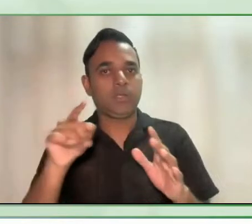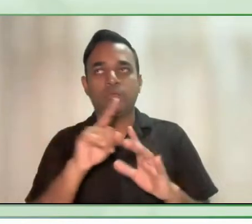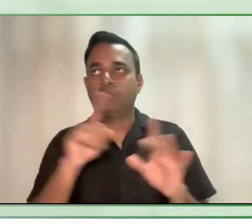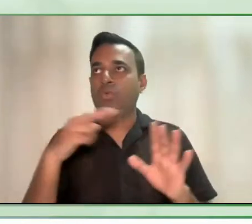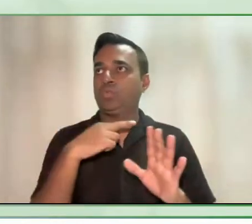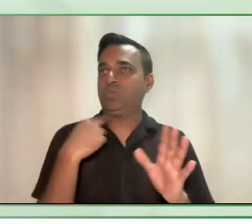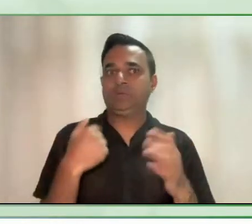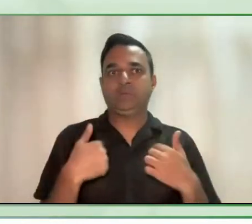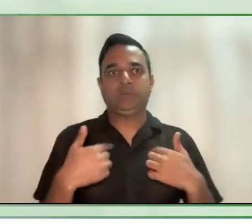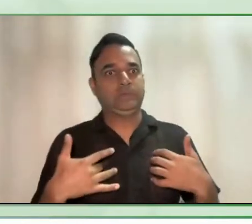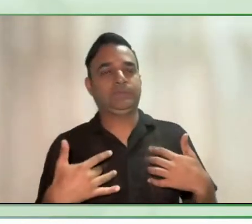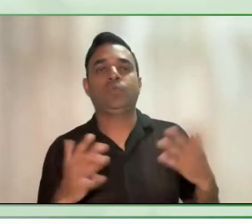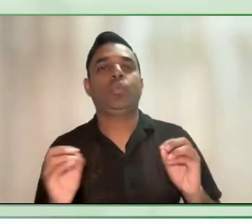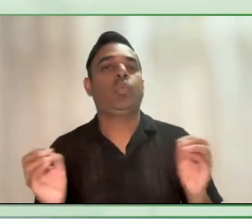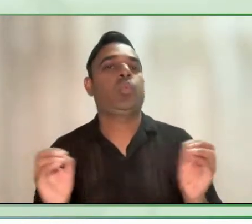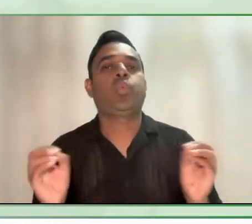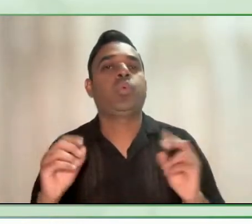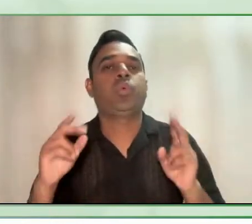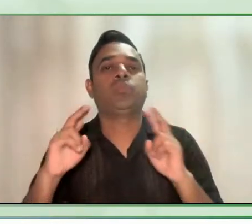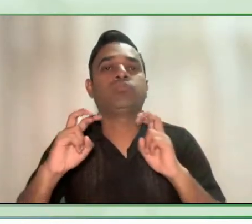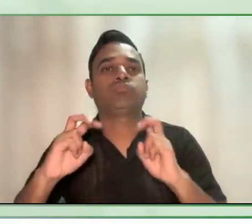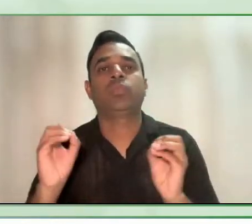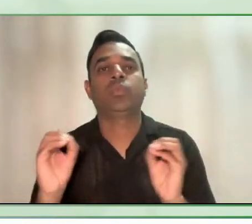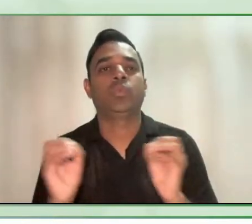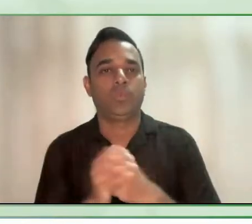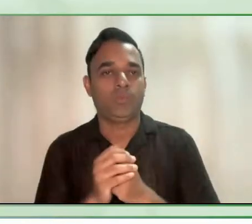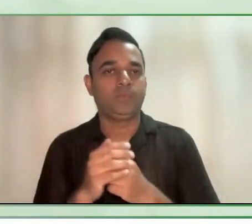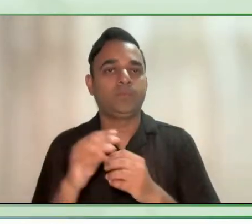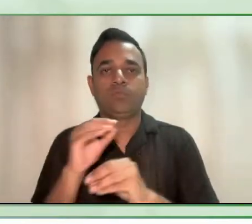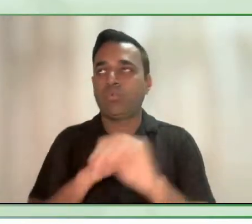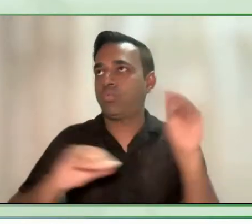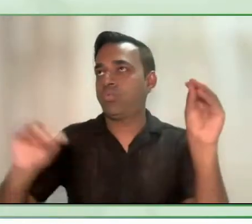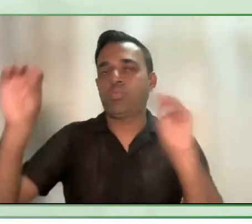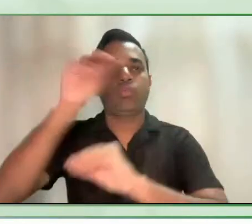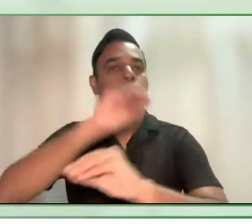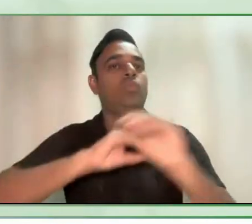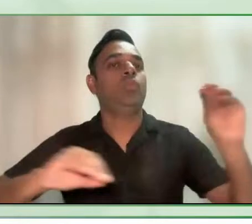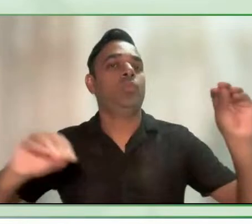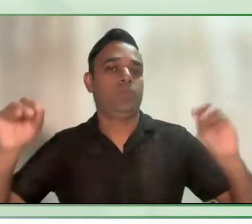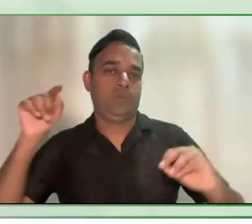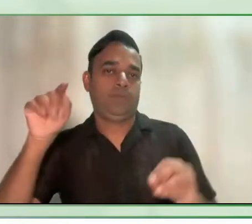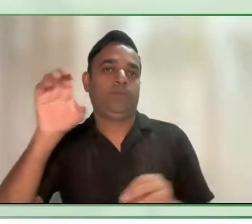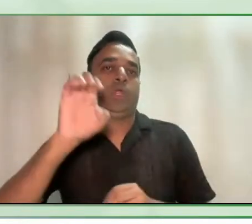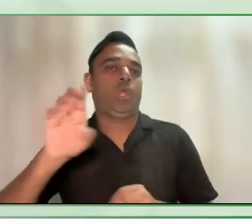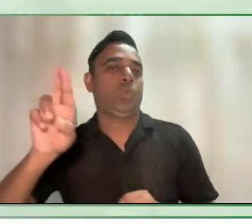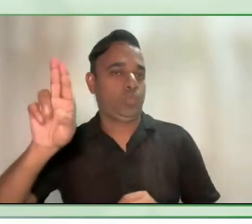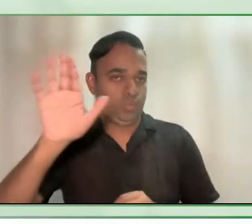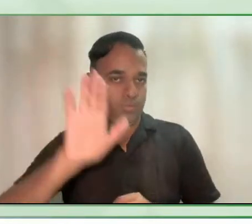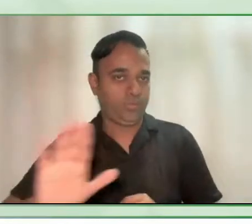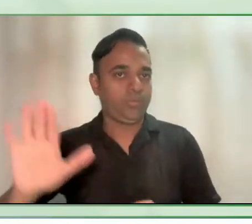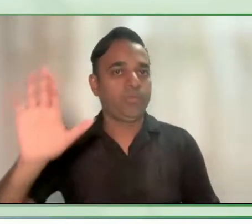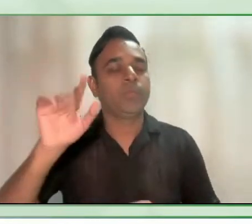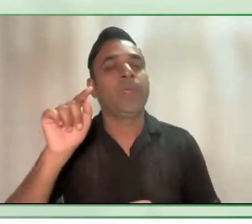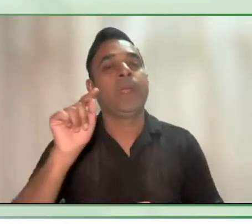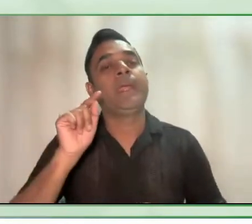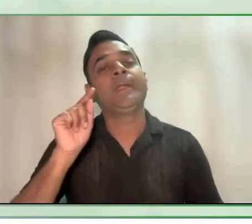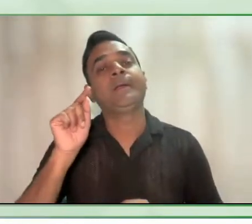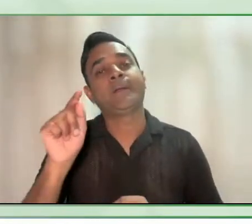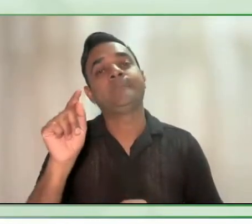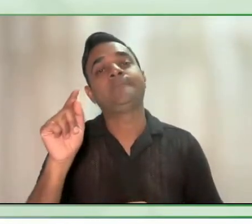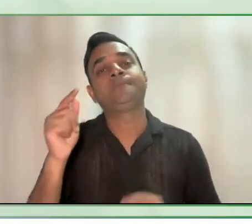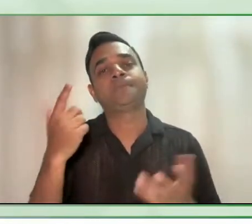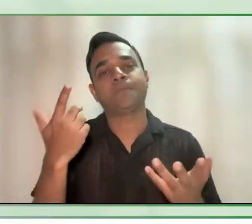Vienna. Which tools can your project offer and your experience for other